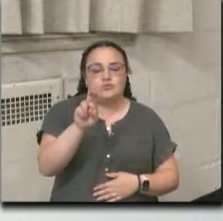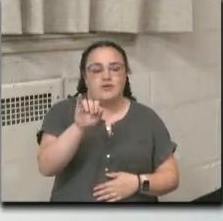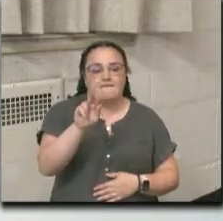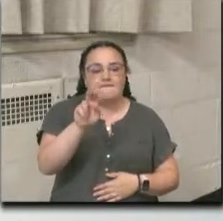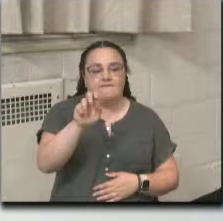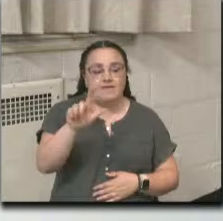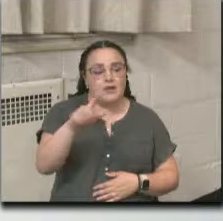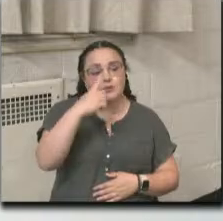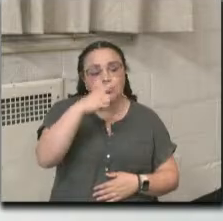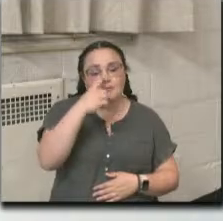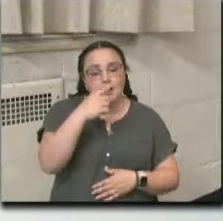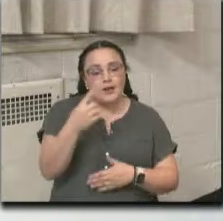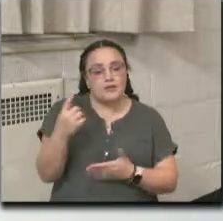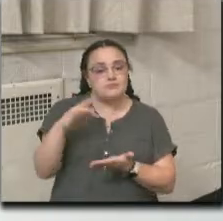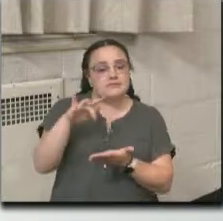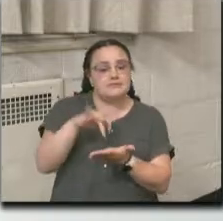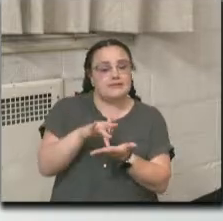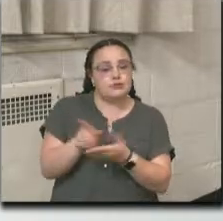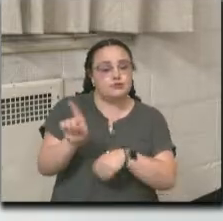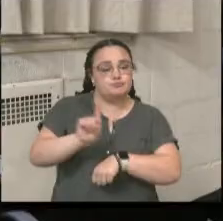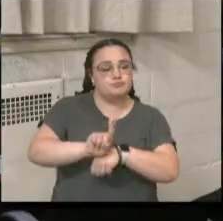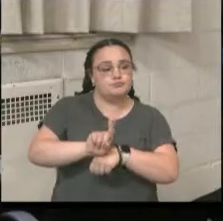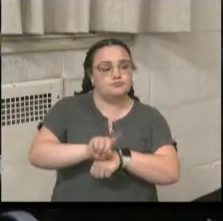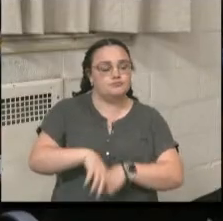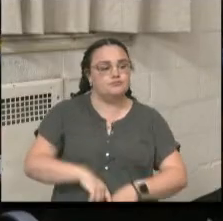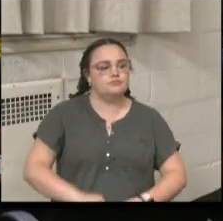to the center, please?